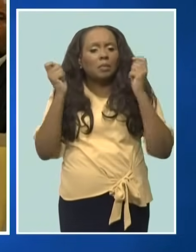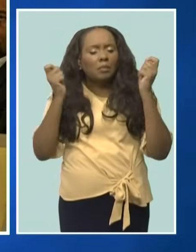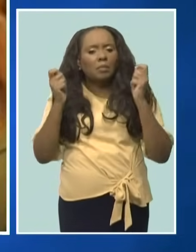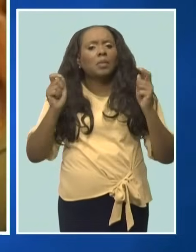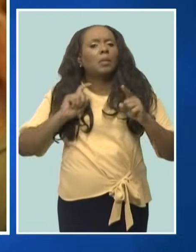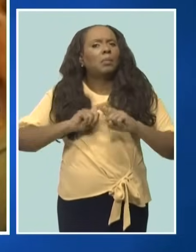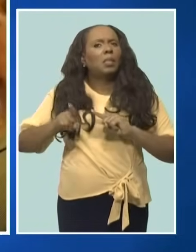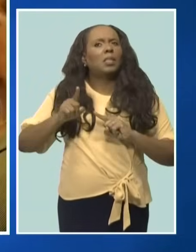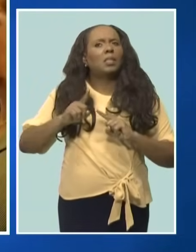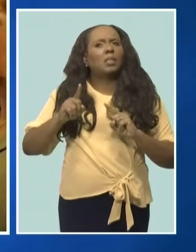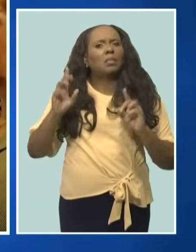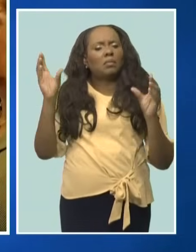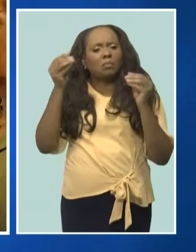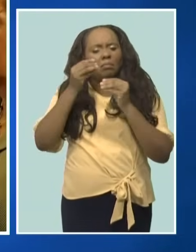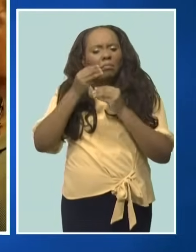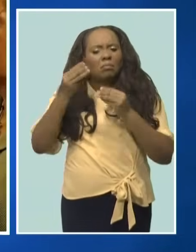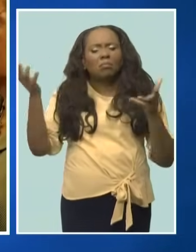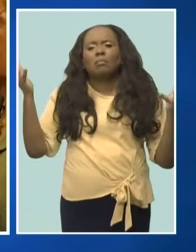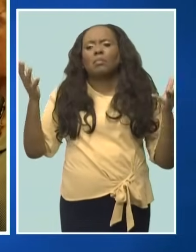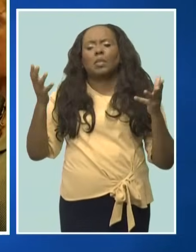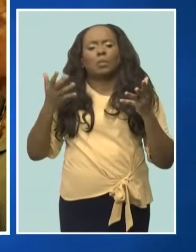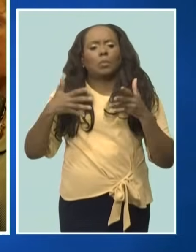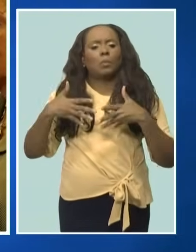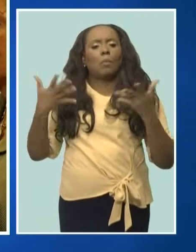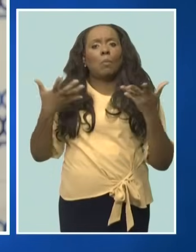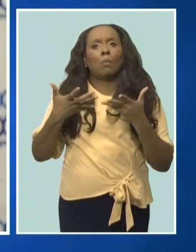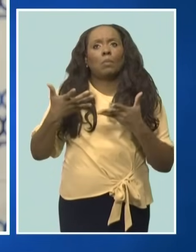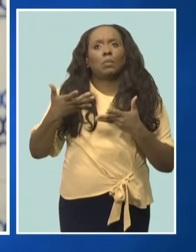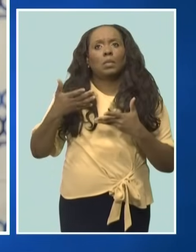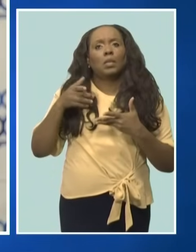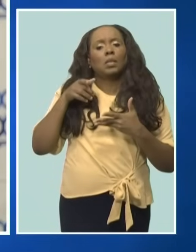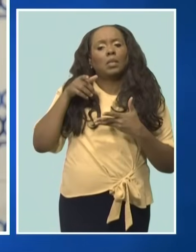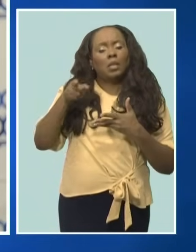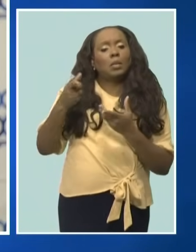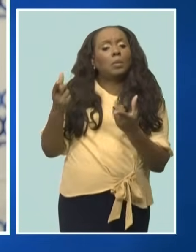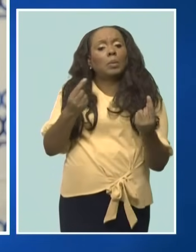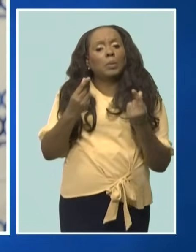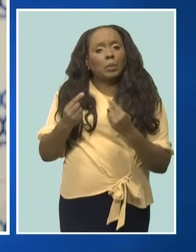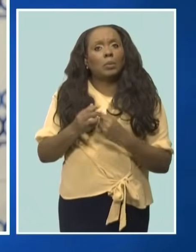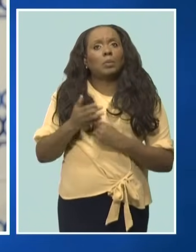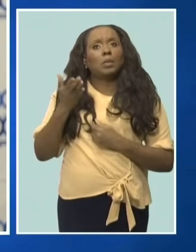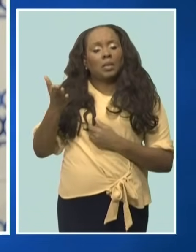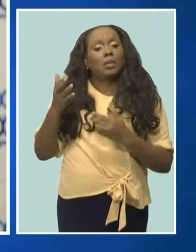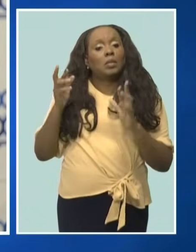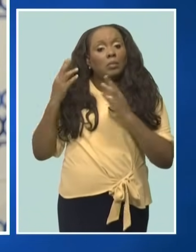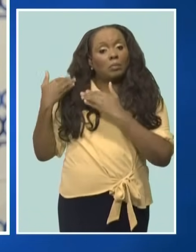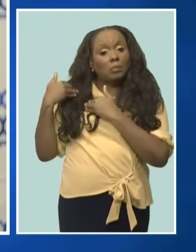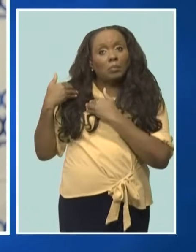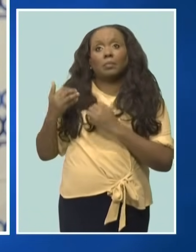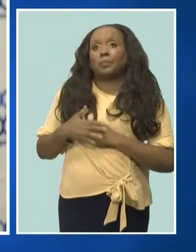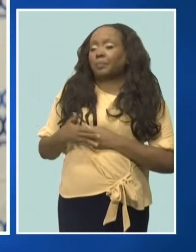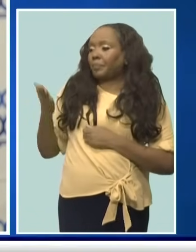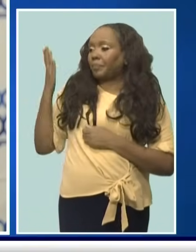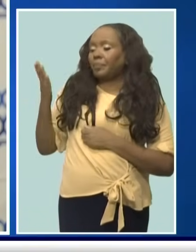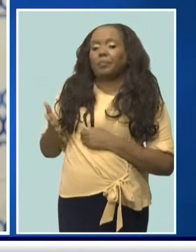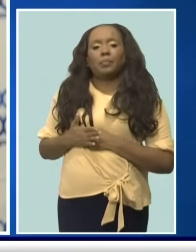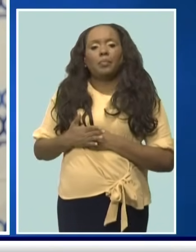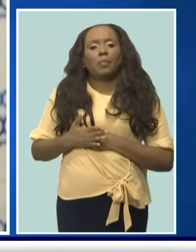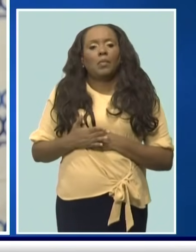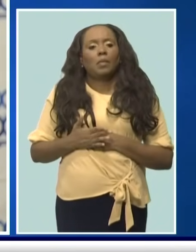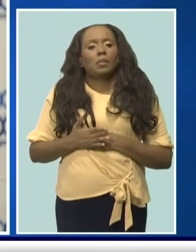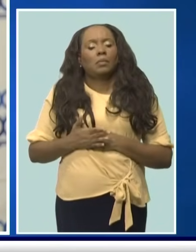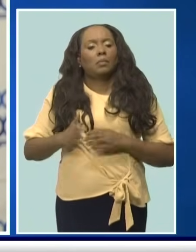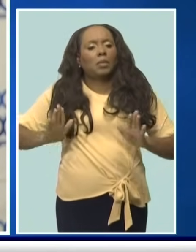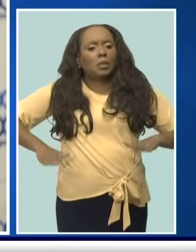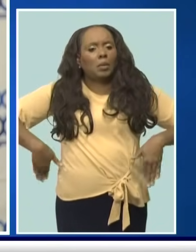his attention while in the position. We haven't had intimate sessions with the business